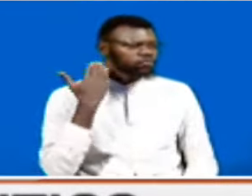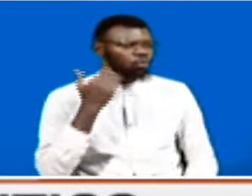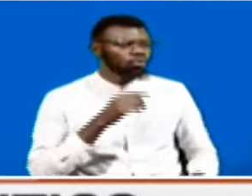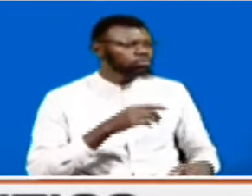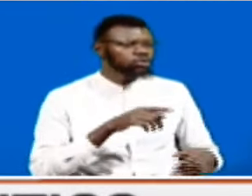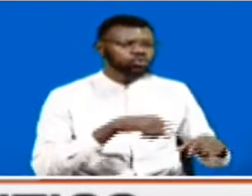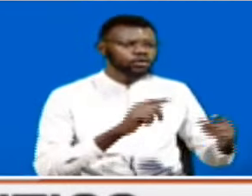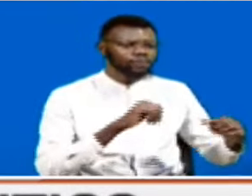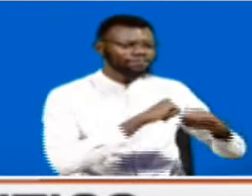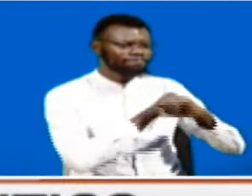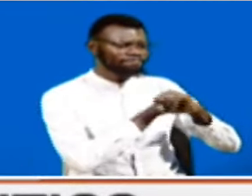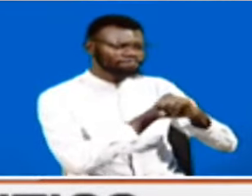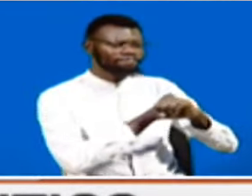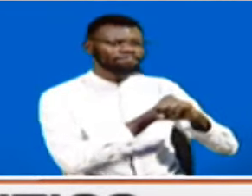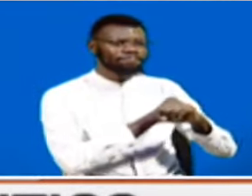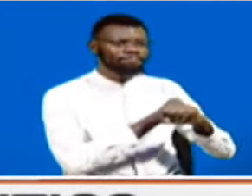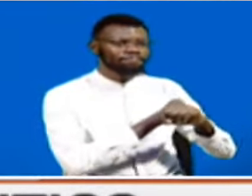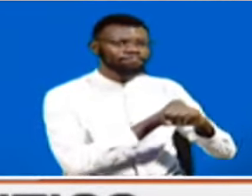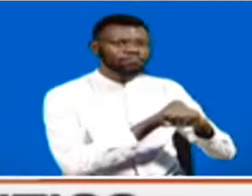the instruments. Because,